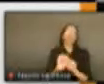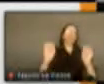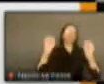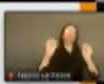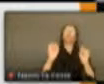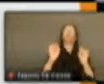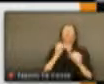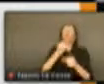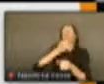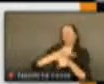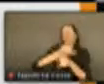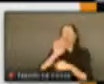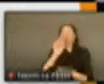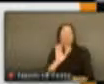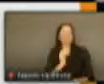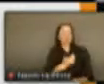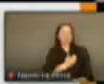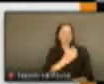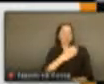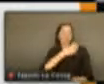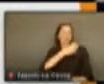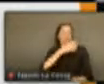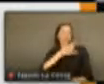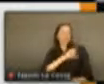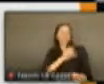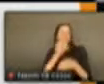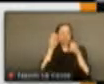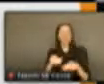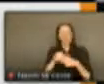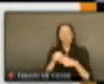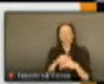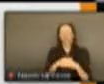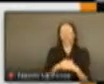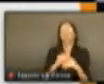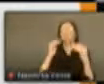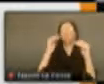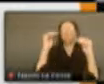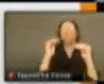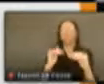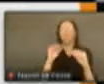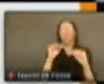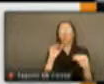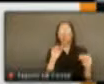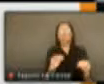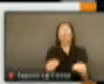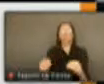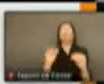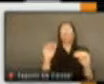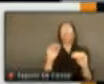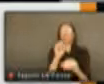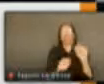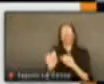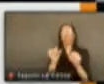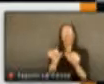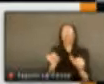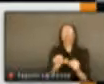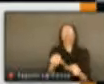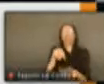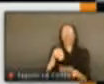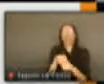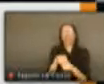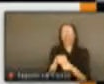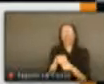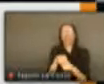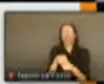The Transportation and Mobility Strategic Area includes projects for our Transit and Public Works Department